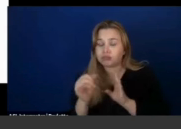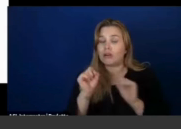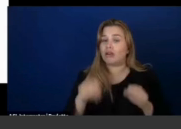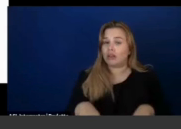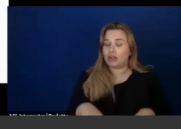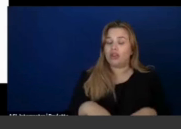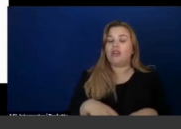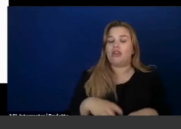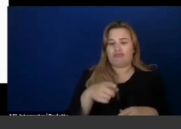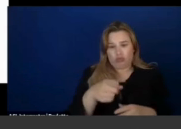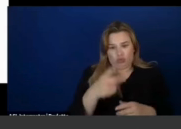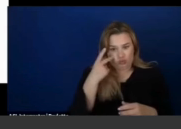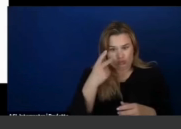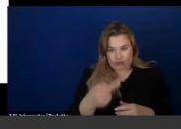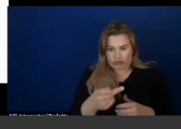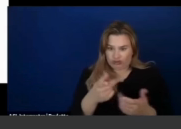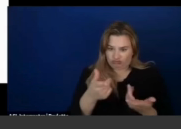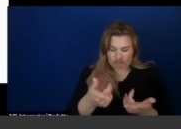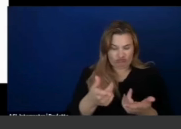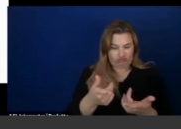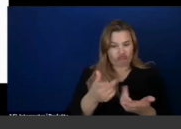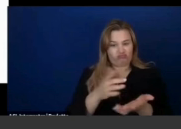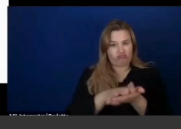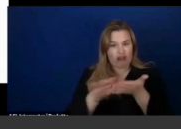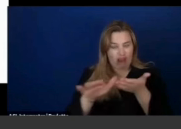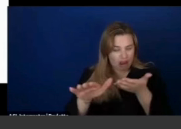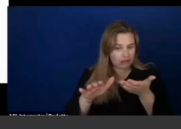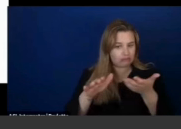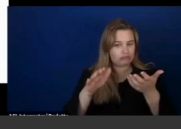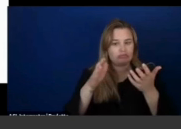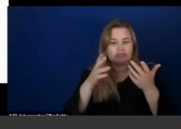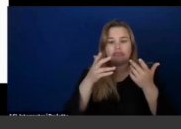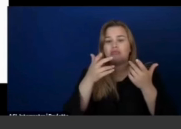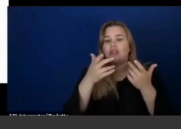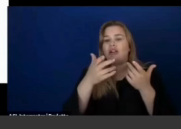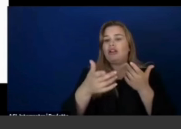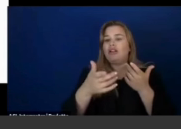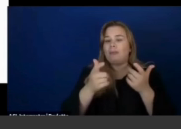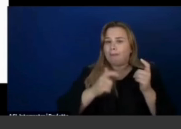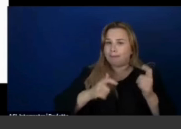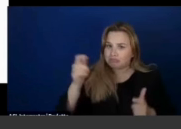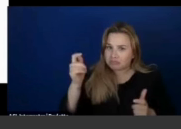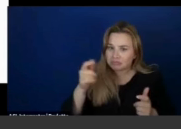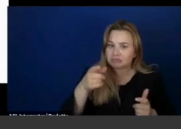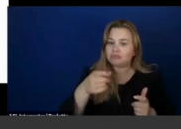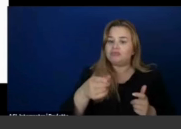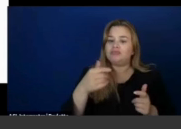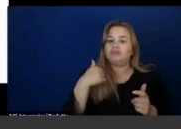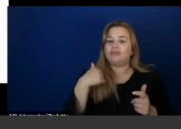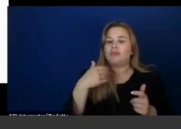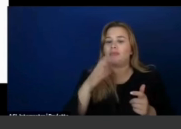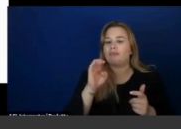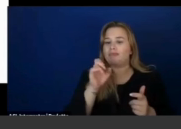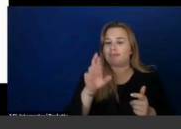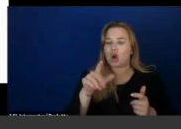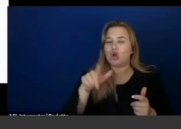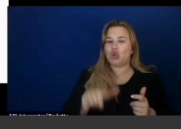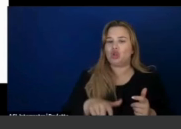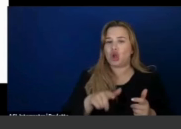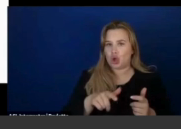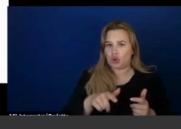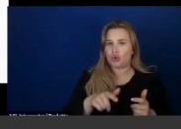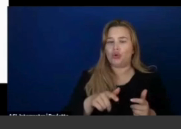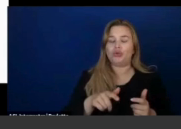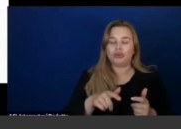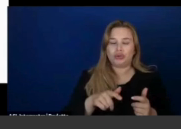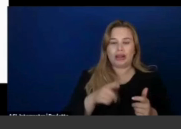that even though it's very subtle, there's plenty of room for an accessible route. The bar is at a low counter height, so it is not